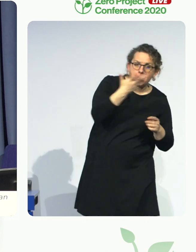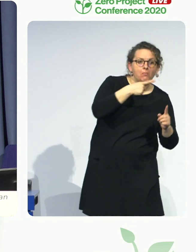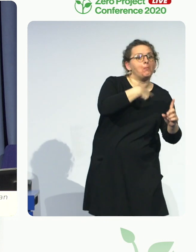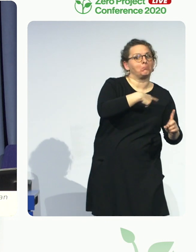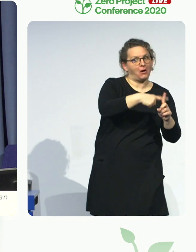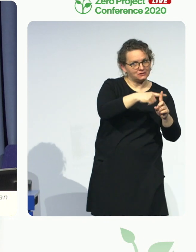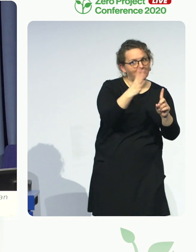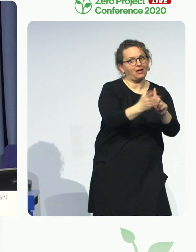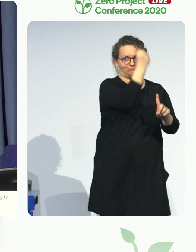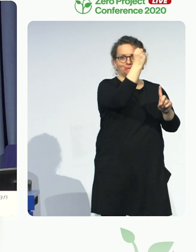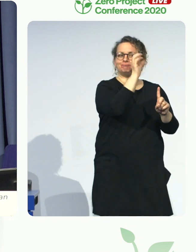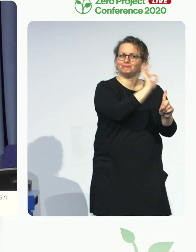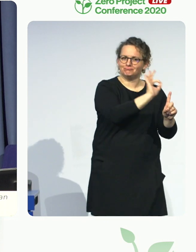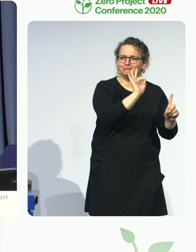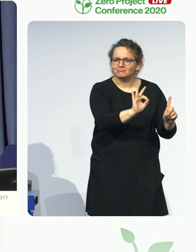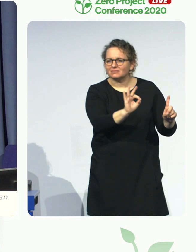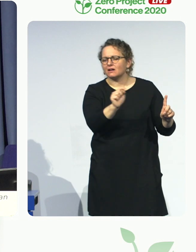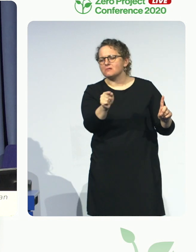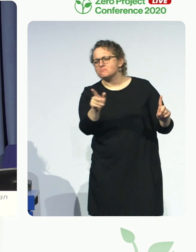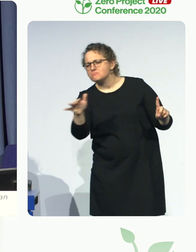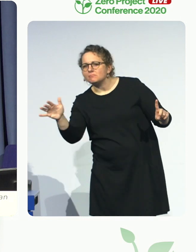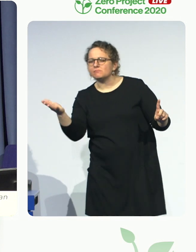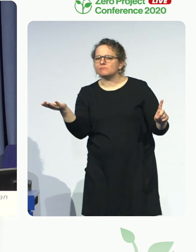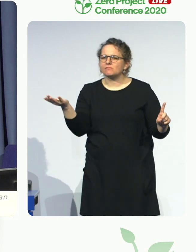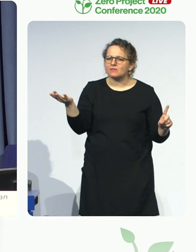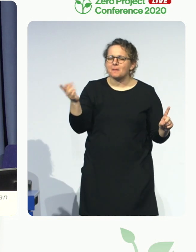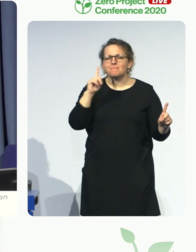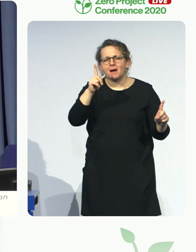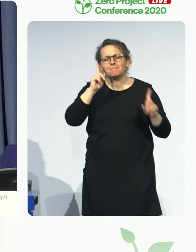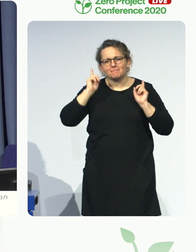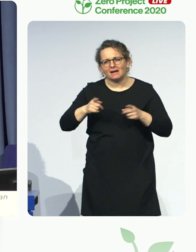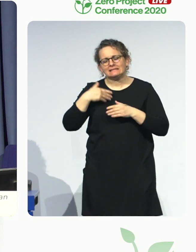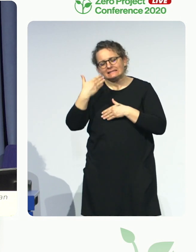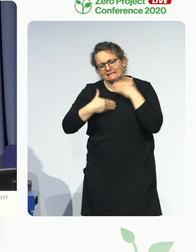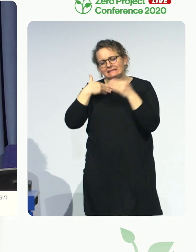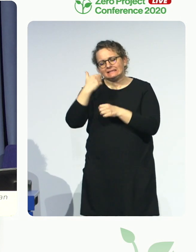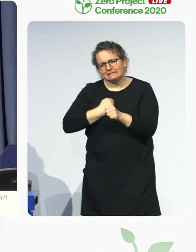results. But yet we have the challenges, and especially in the